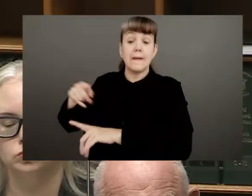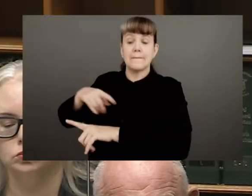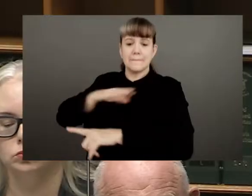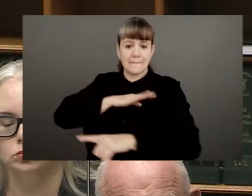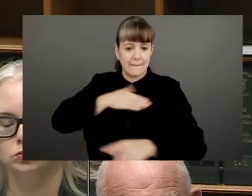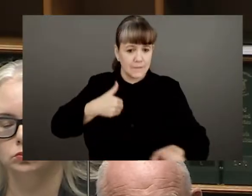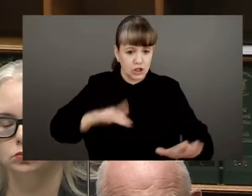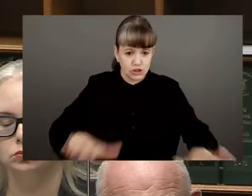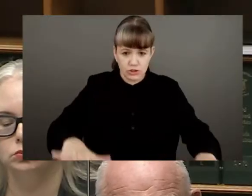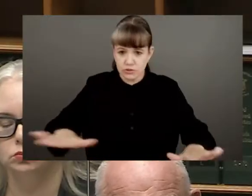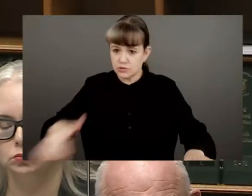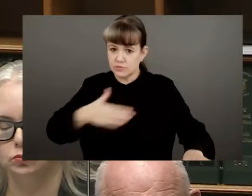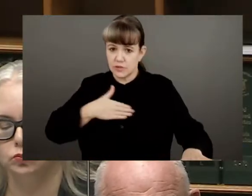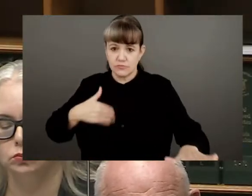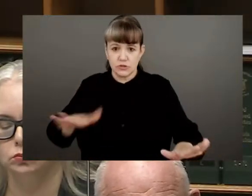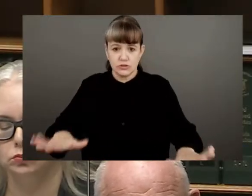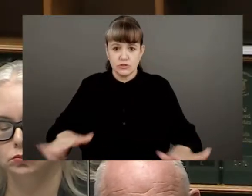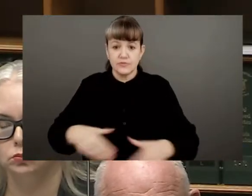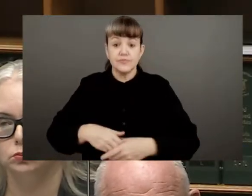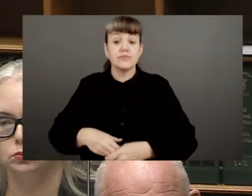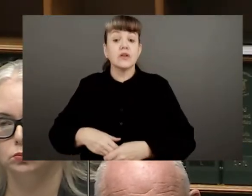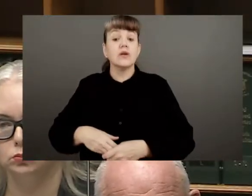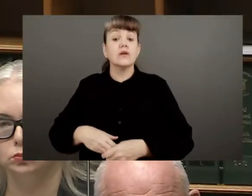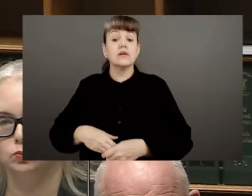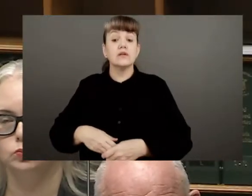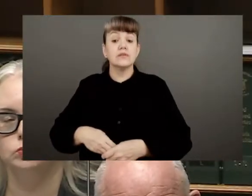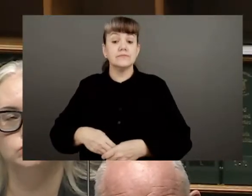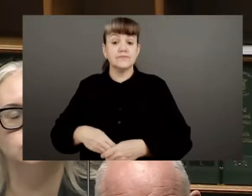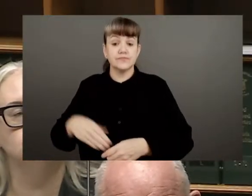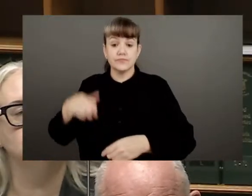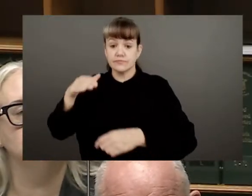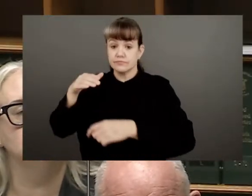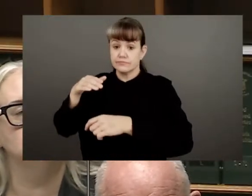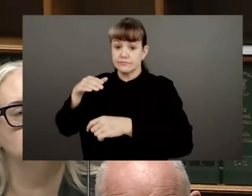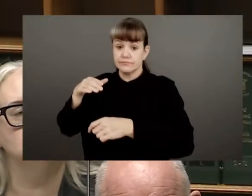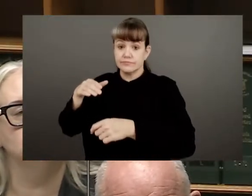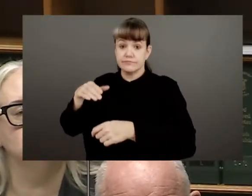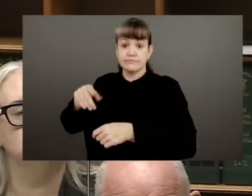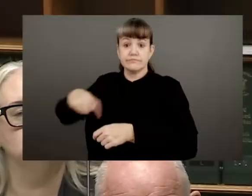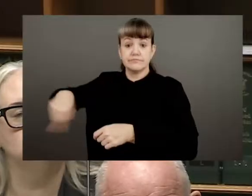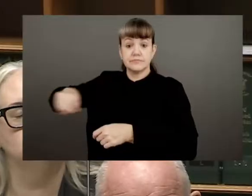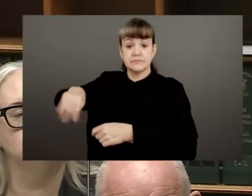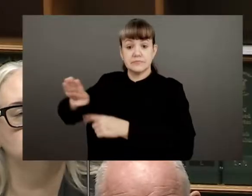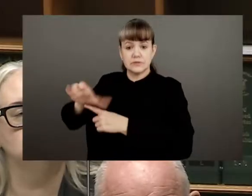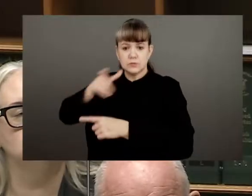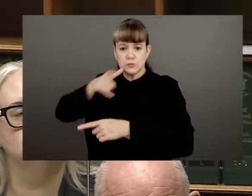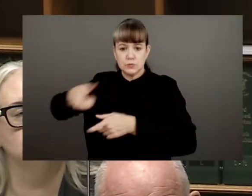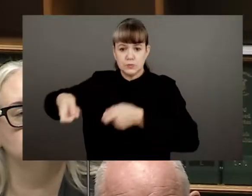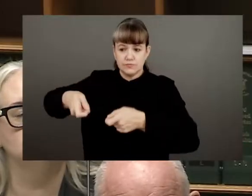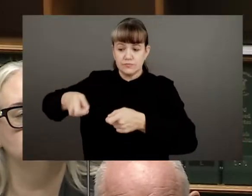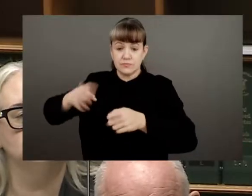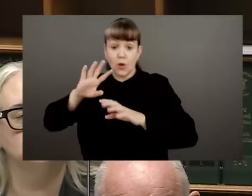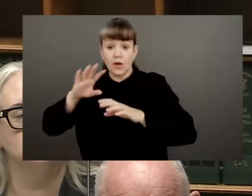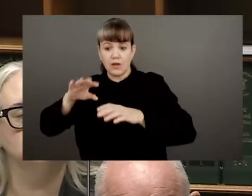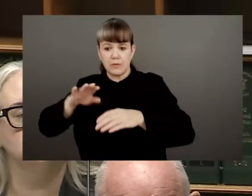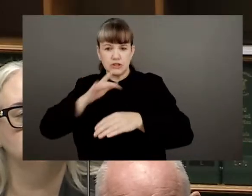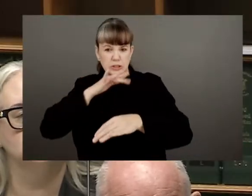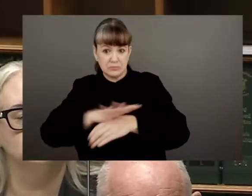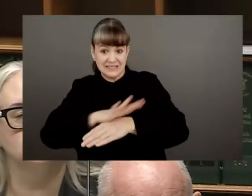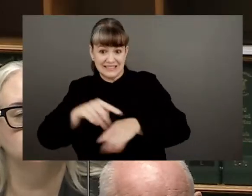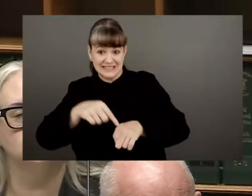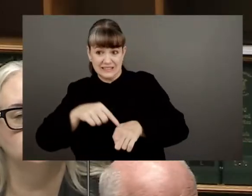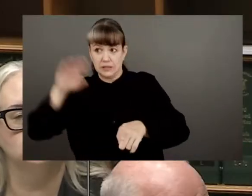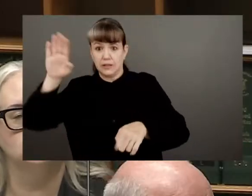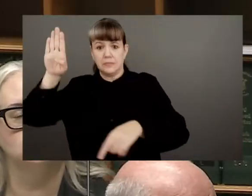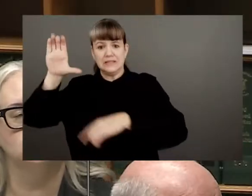including extortion. It was BC's leadership that changed the laws across the country to circle around extortion, circle around repeat